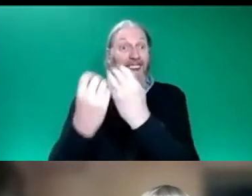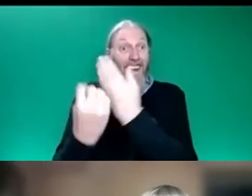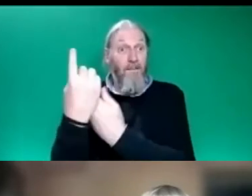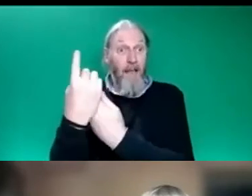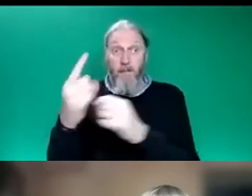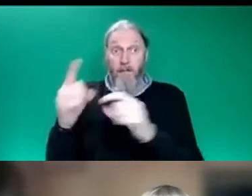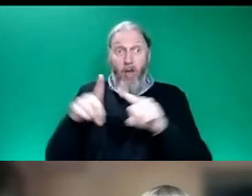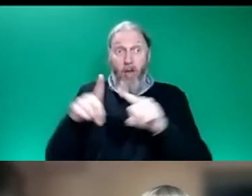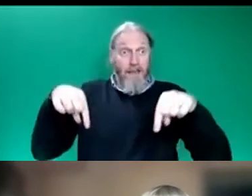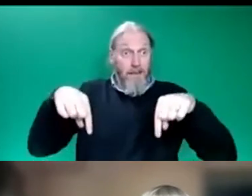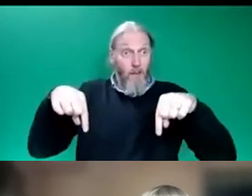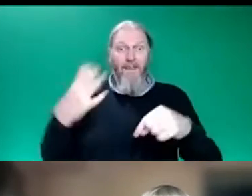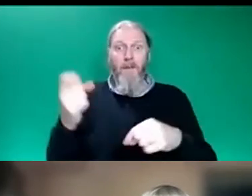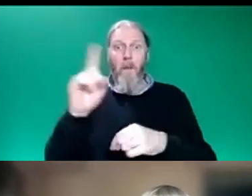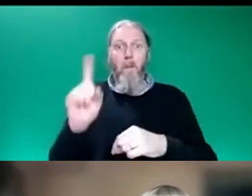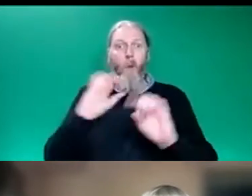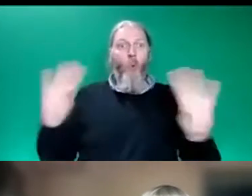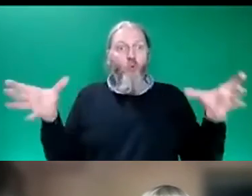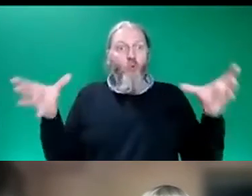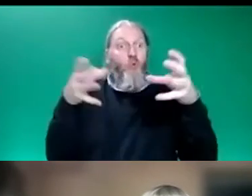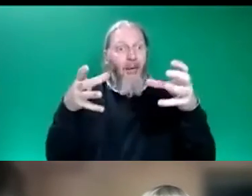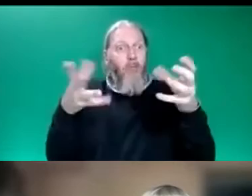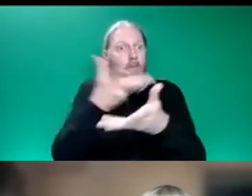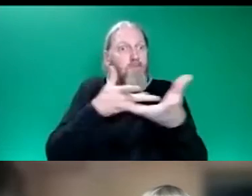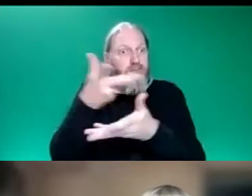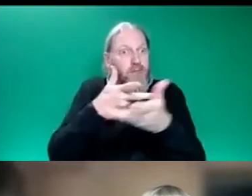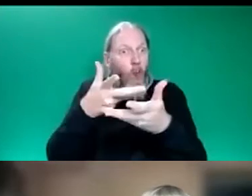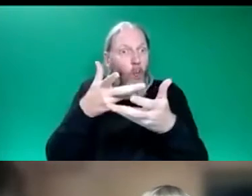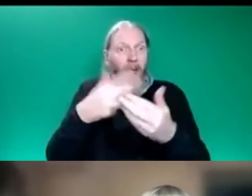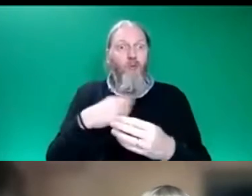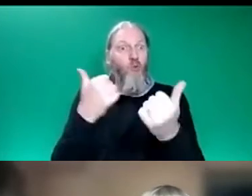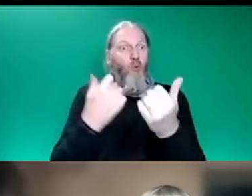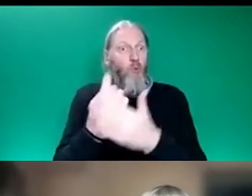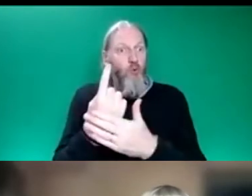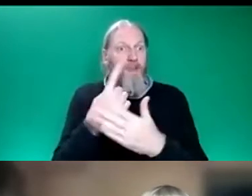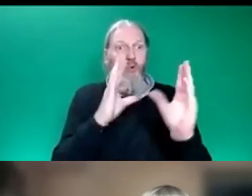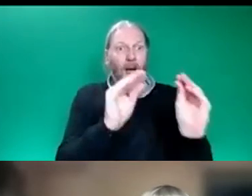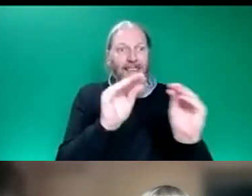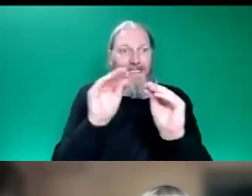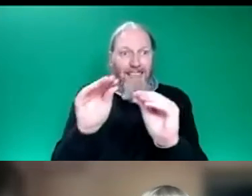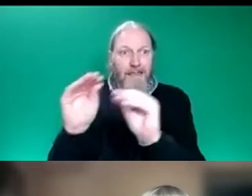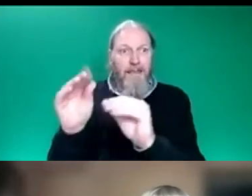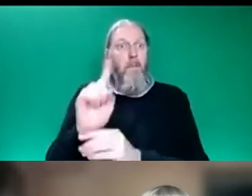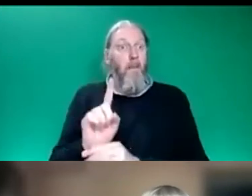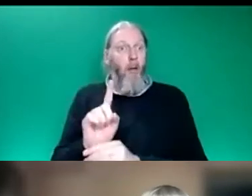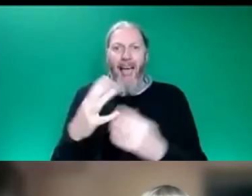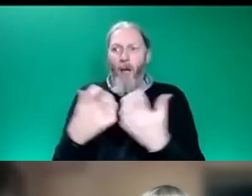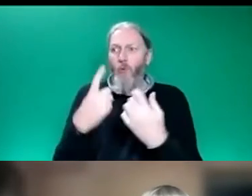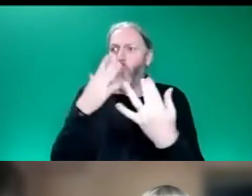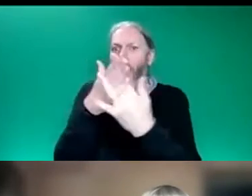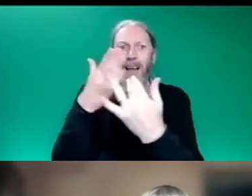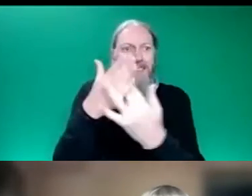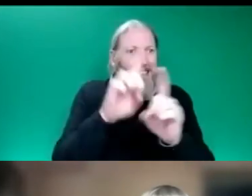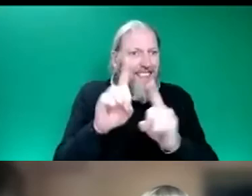and kind of offering up the opportunities to educate people about how to access voice and influence, also talking around council